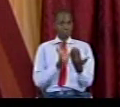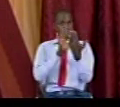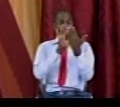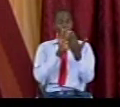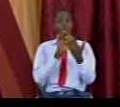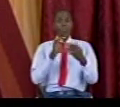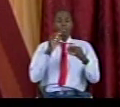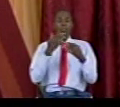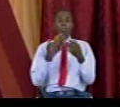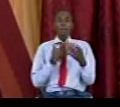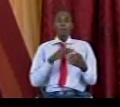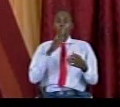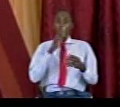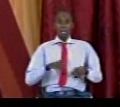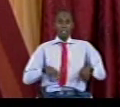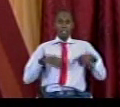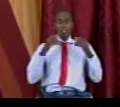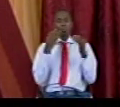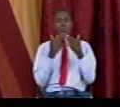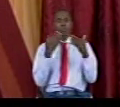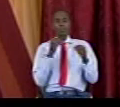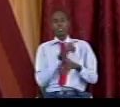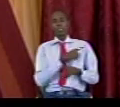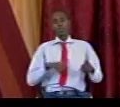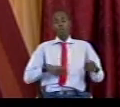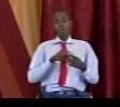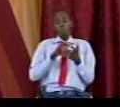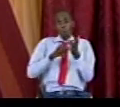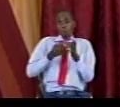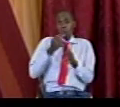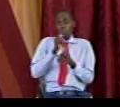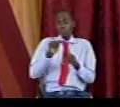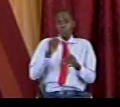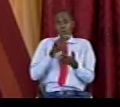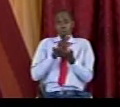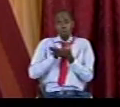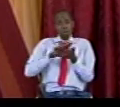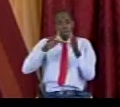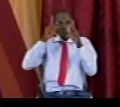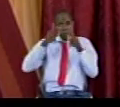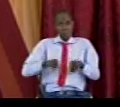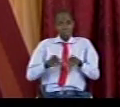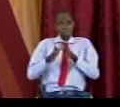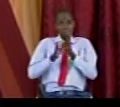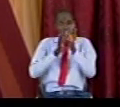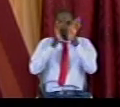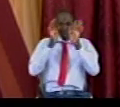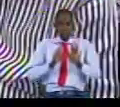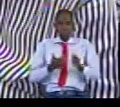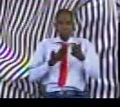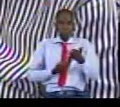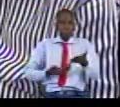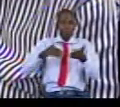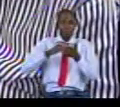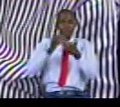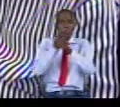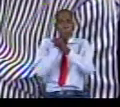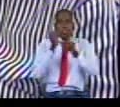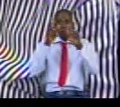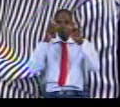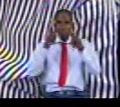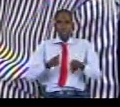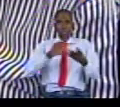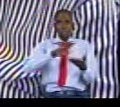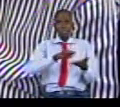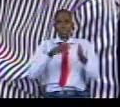of God dies, the moment a saint dies, a righteous man, the moment somebody is born again, when he dies and his spirit leaves